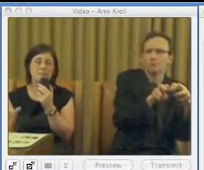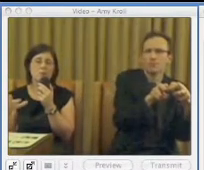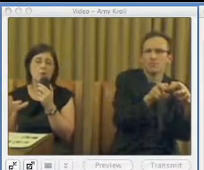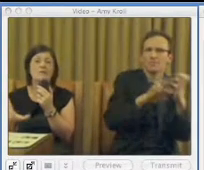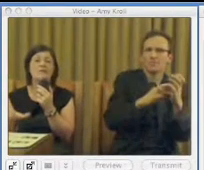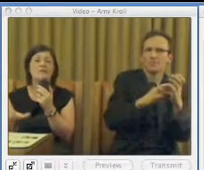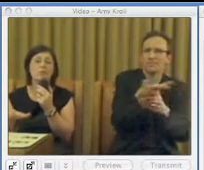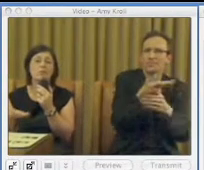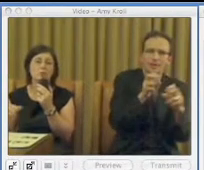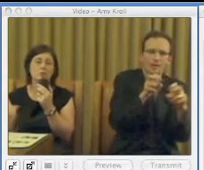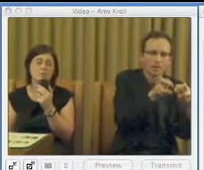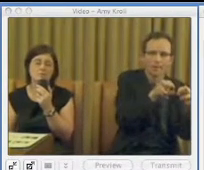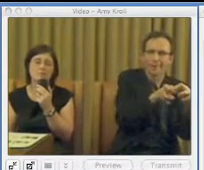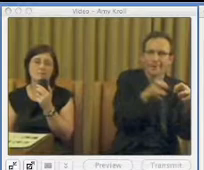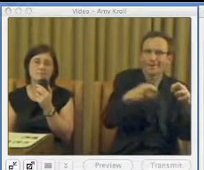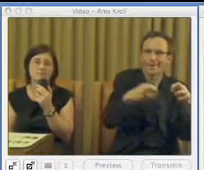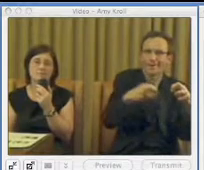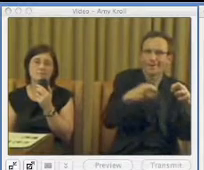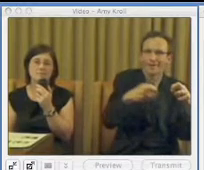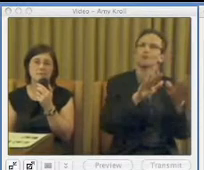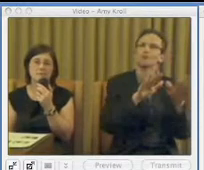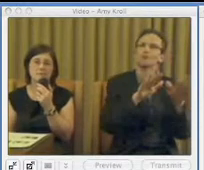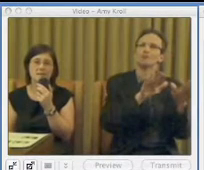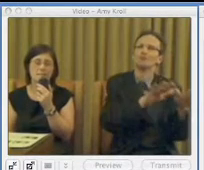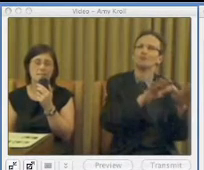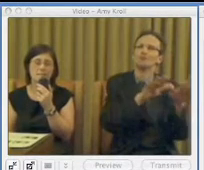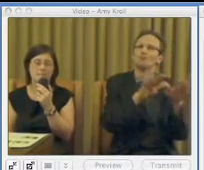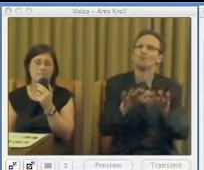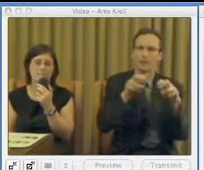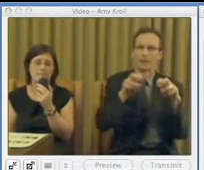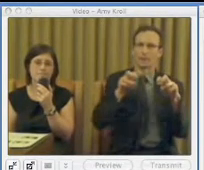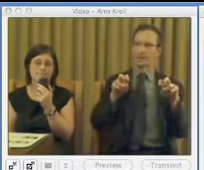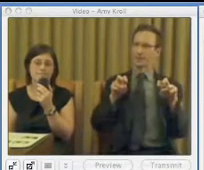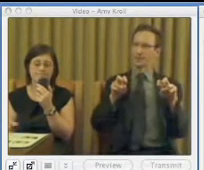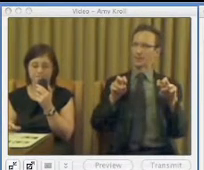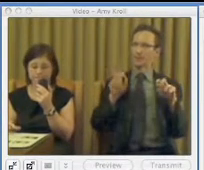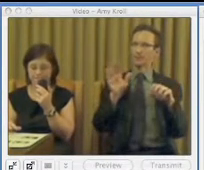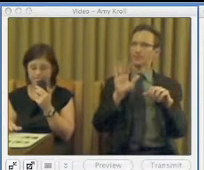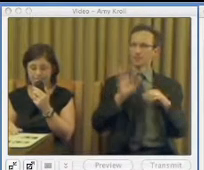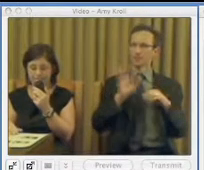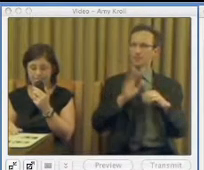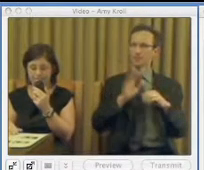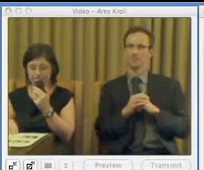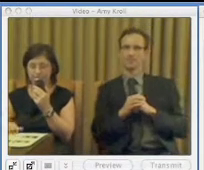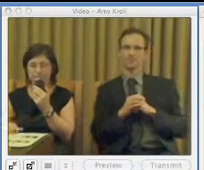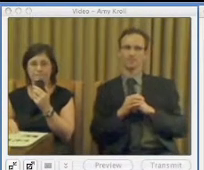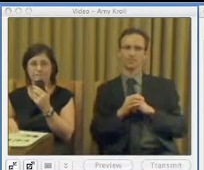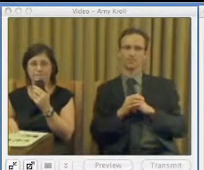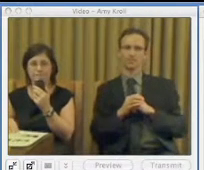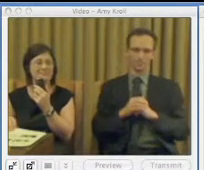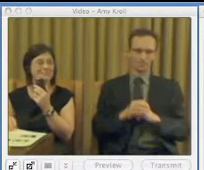closer proximity in a much more informal setting.